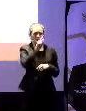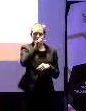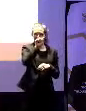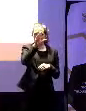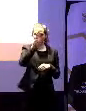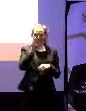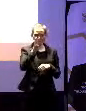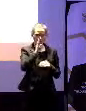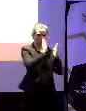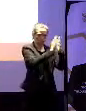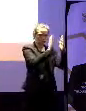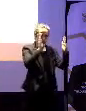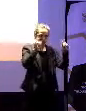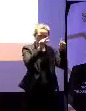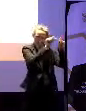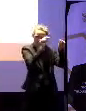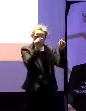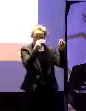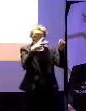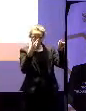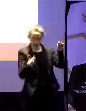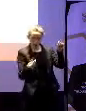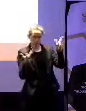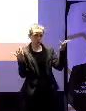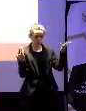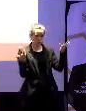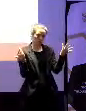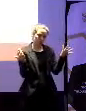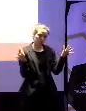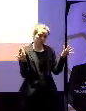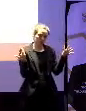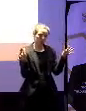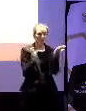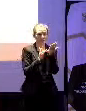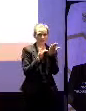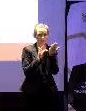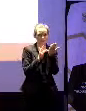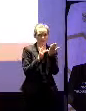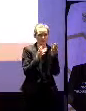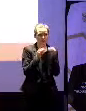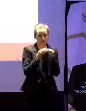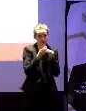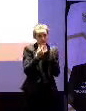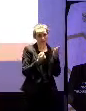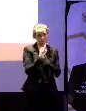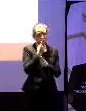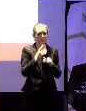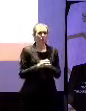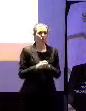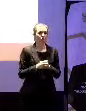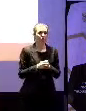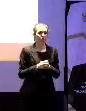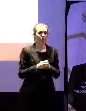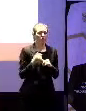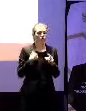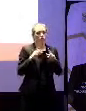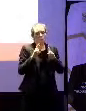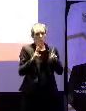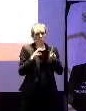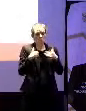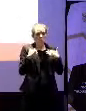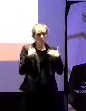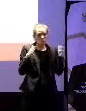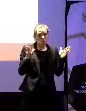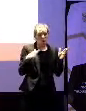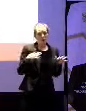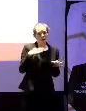there for loading the application form and so on because of the technical glitches we had at the beginning. I was hoping that I'll be able to open an application